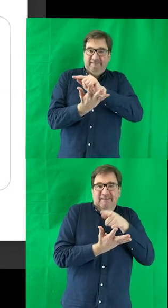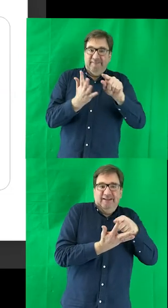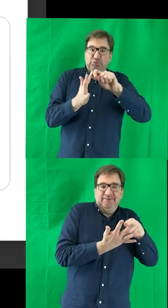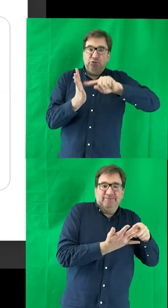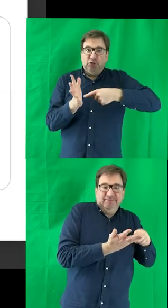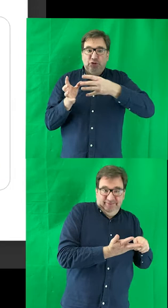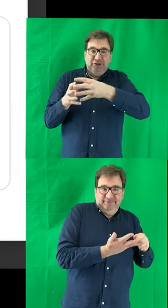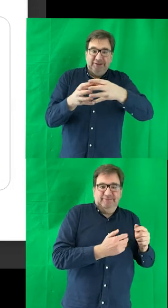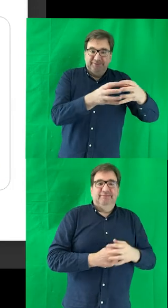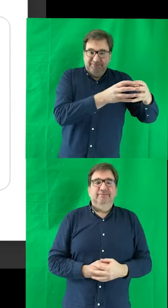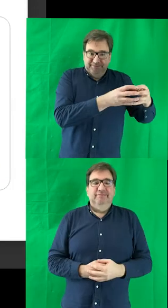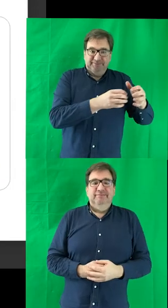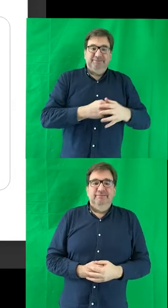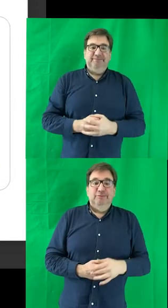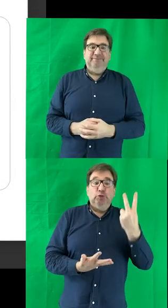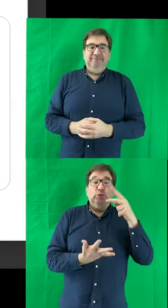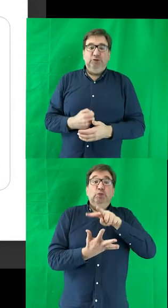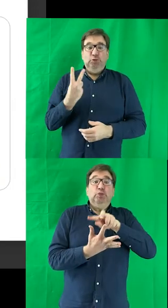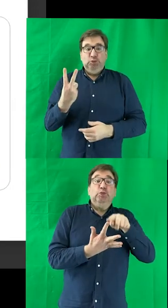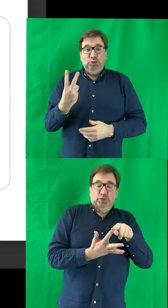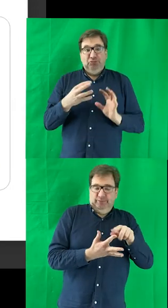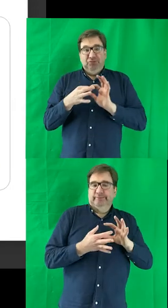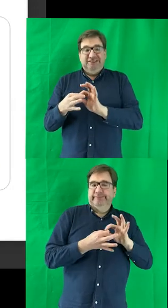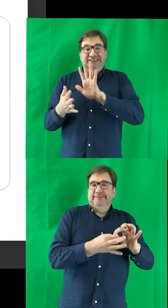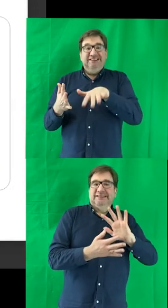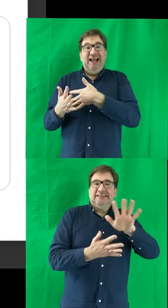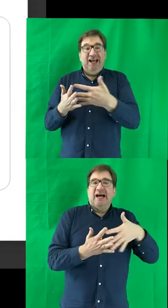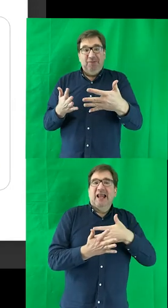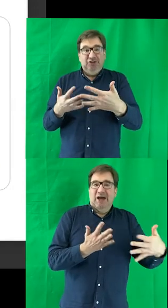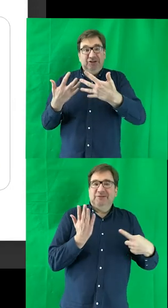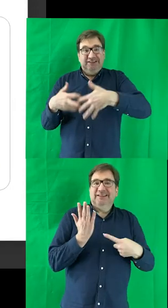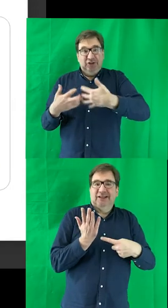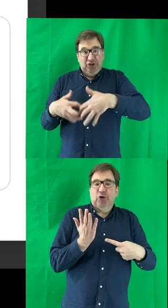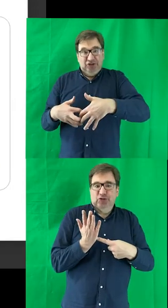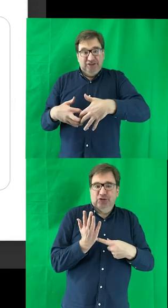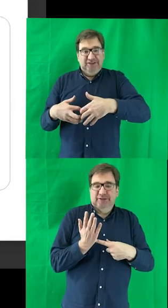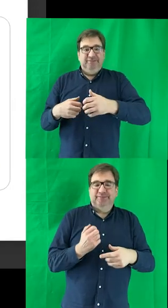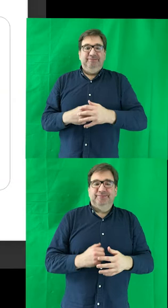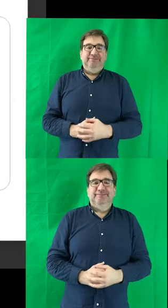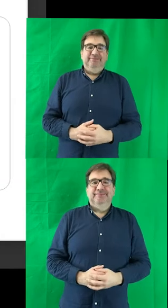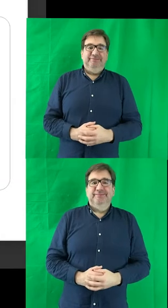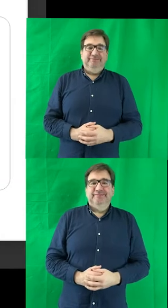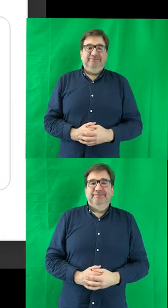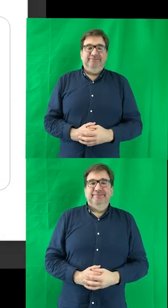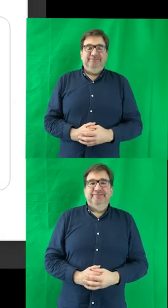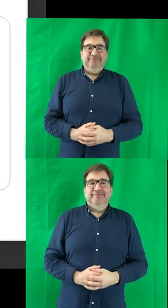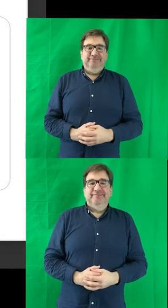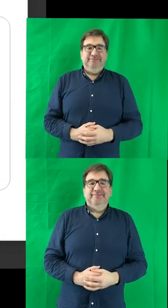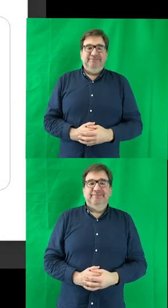5 sub-projects, of which 2 are related to sign language technologies.